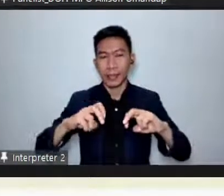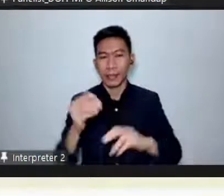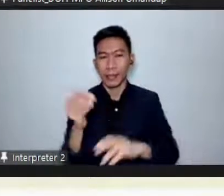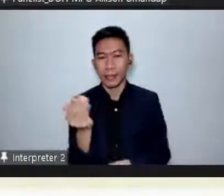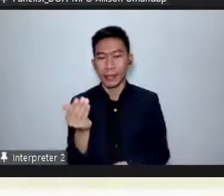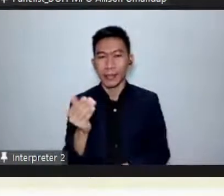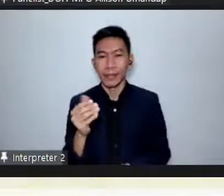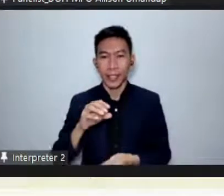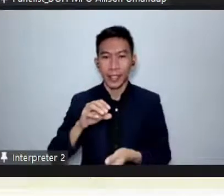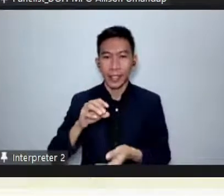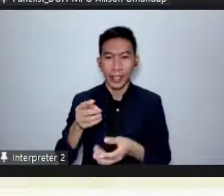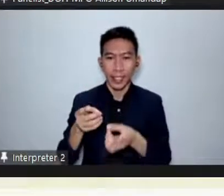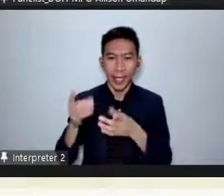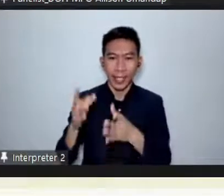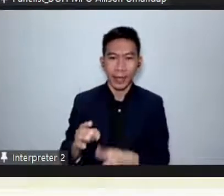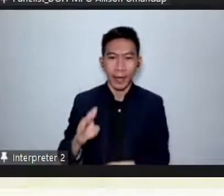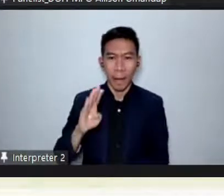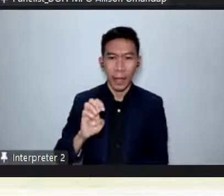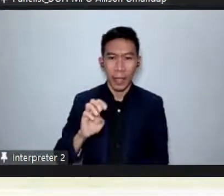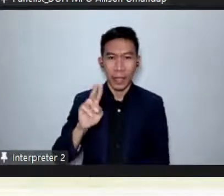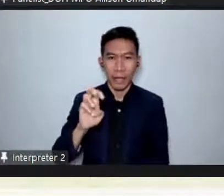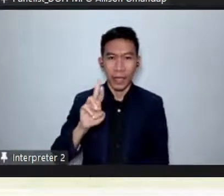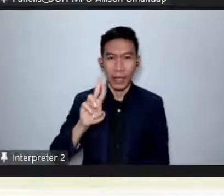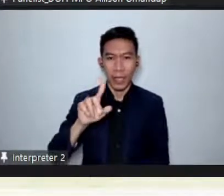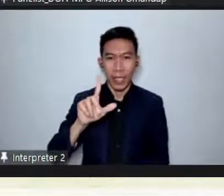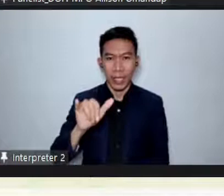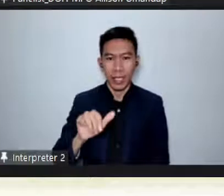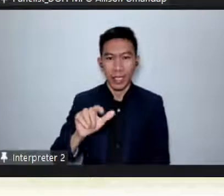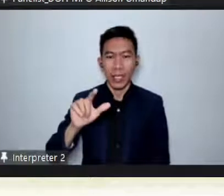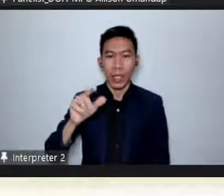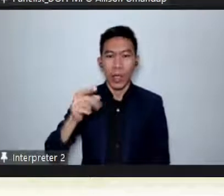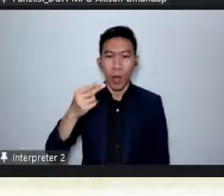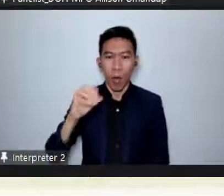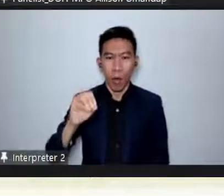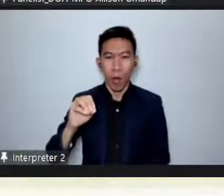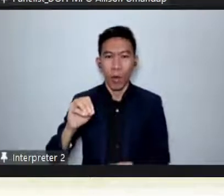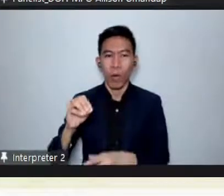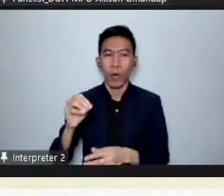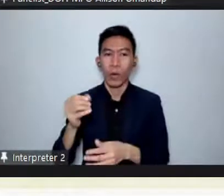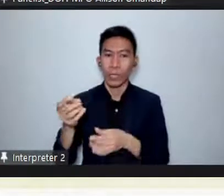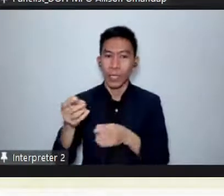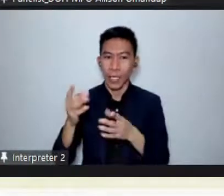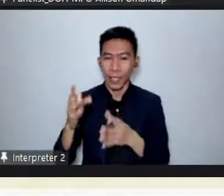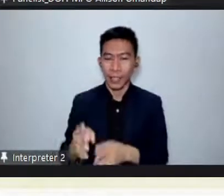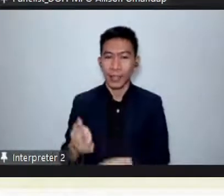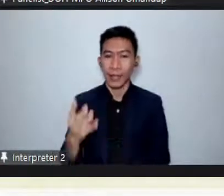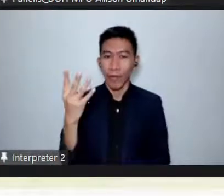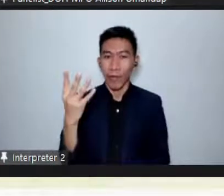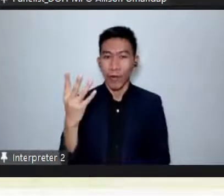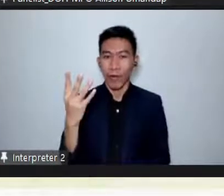Director Beverly Lorraine Ho, Director 4 of the Department of Health.